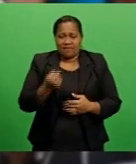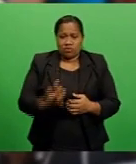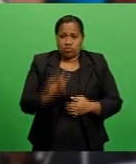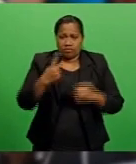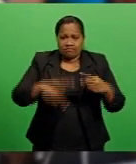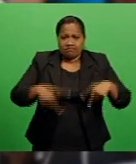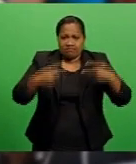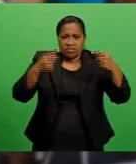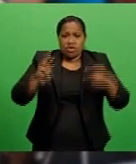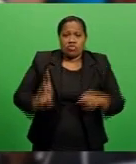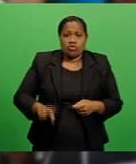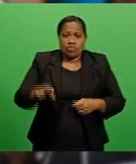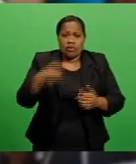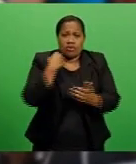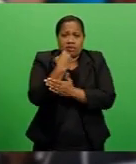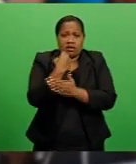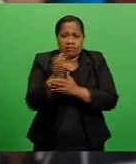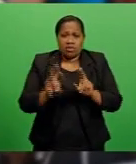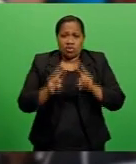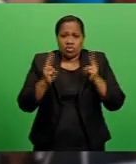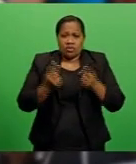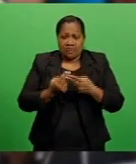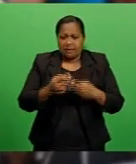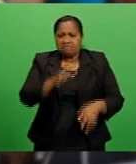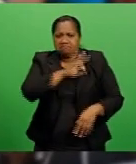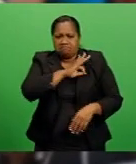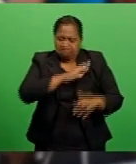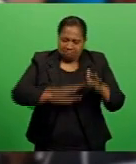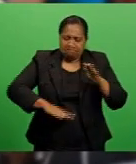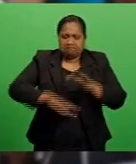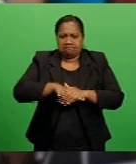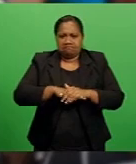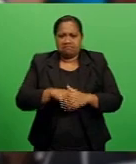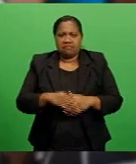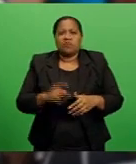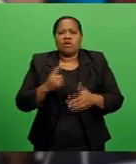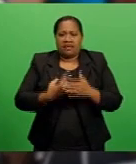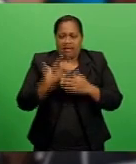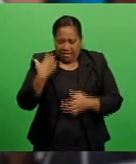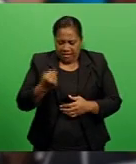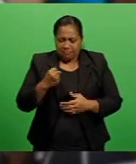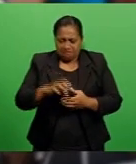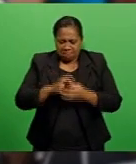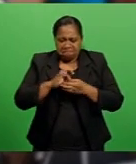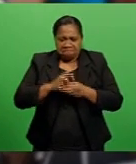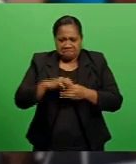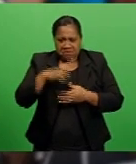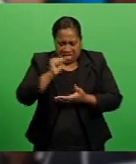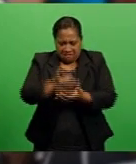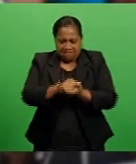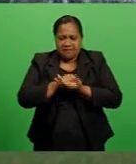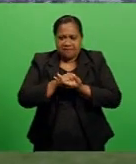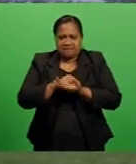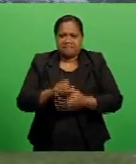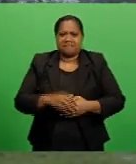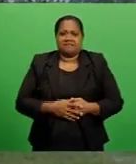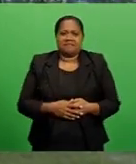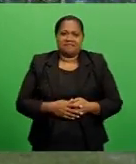Rewa Rugby Union has full faith they have what it takes to maintain a place in the top league. Caroline Itavi has more.